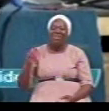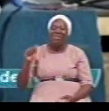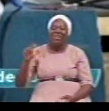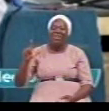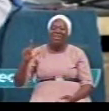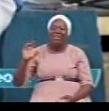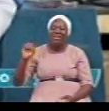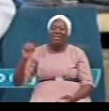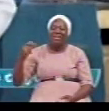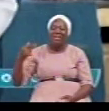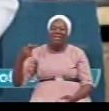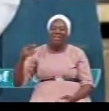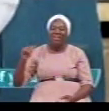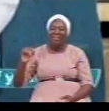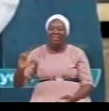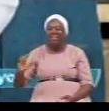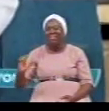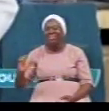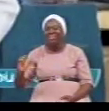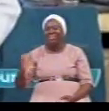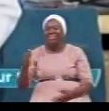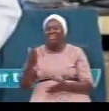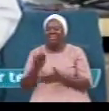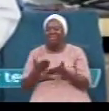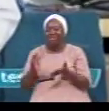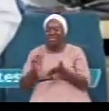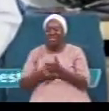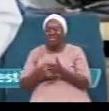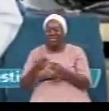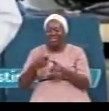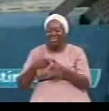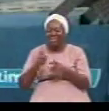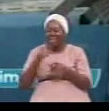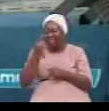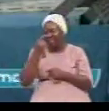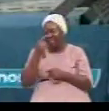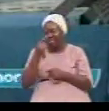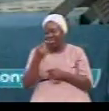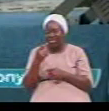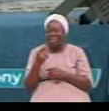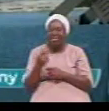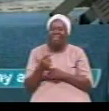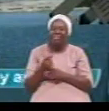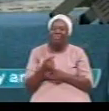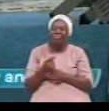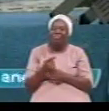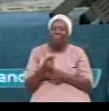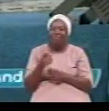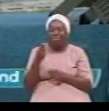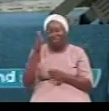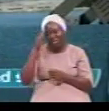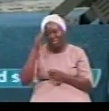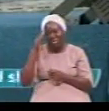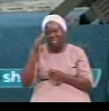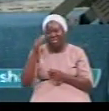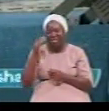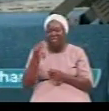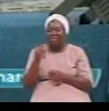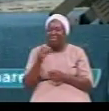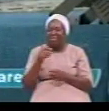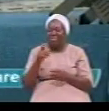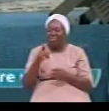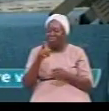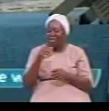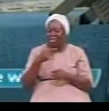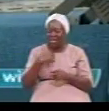So polyps are basically things that are in your nose. Now, ideally, people don't respond to that. You and me are breathing properly right now because